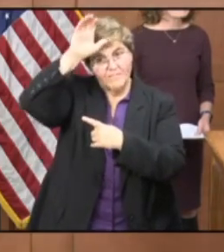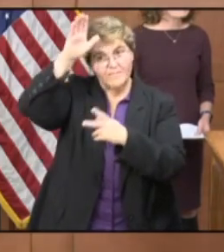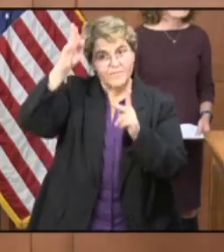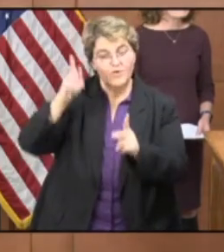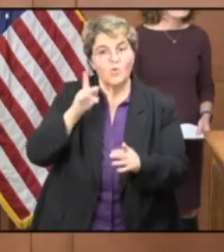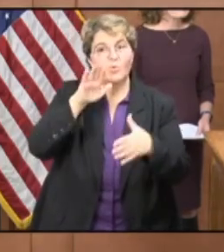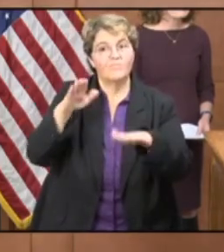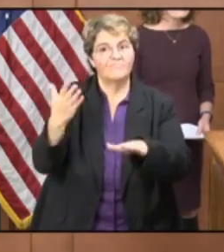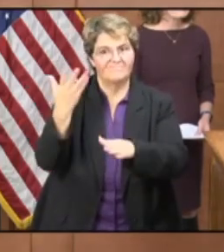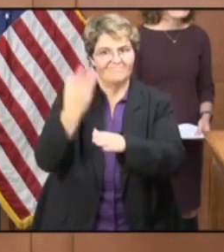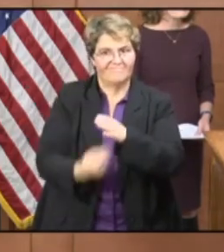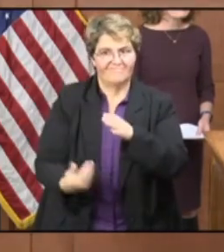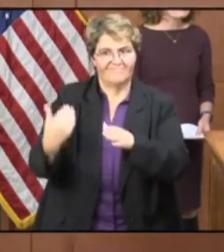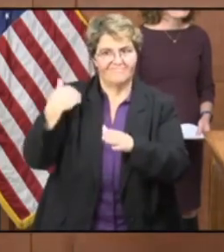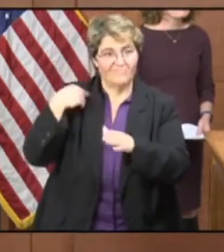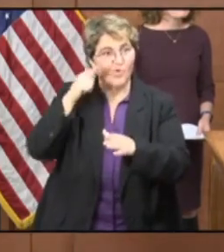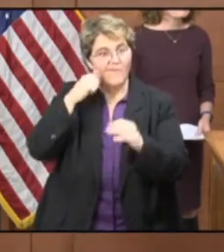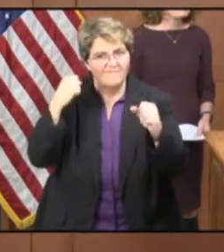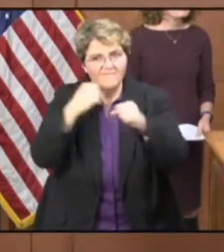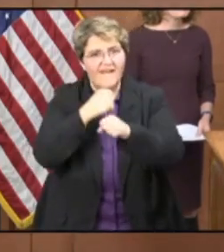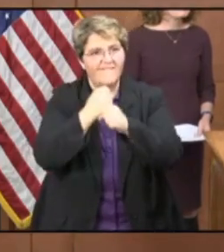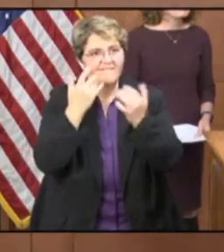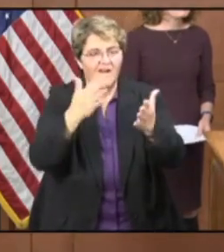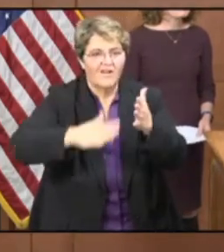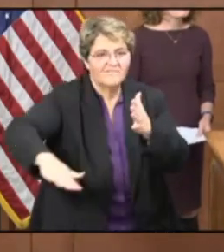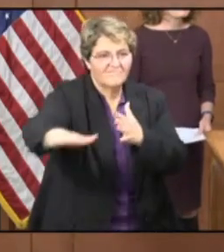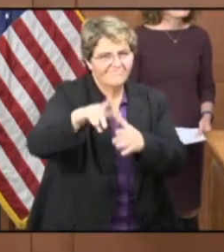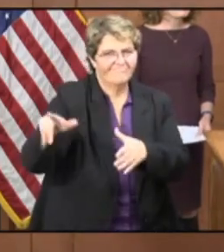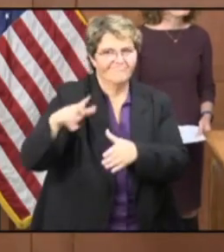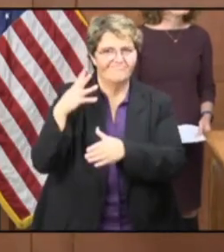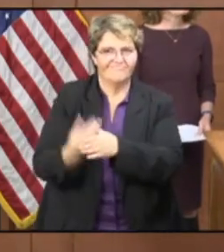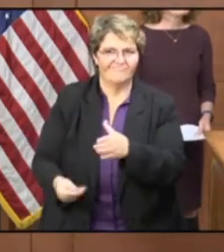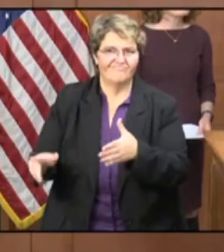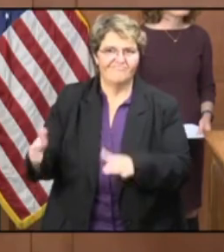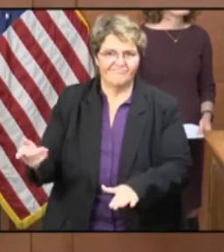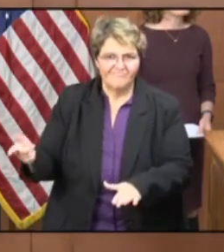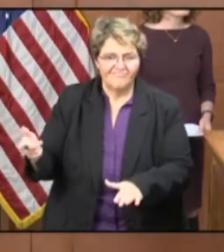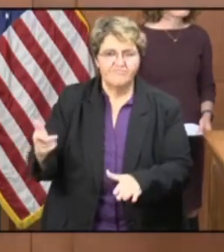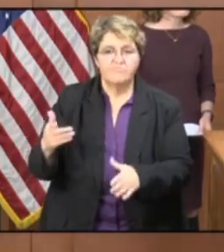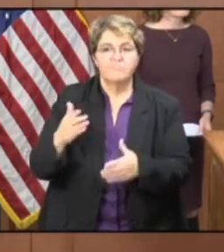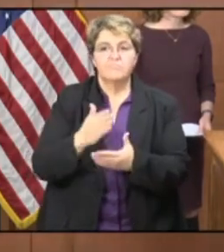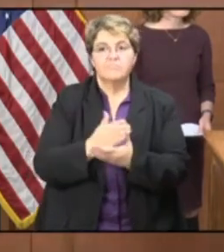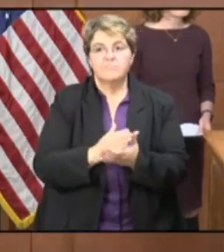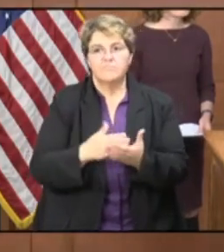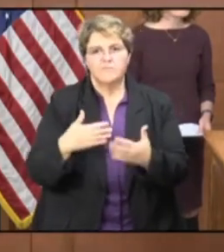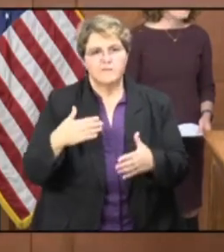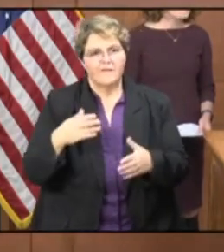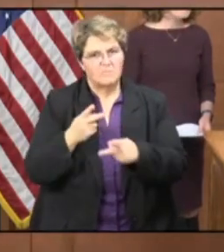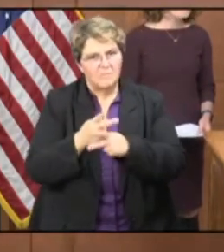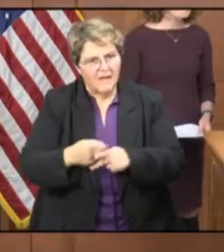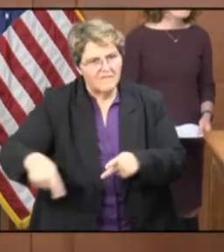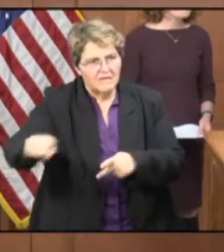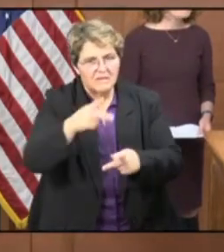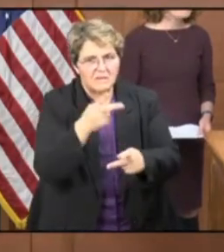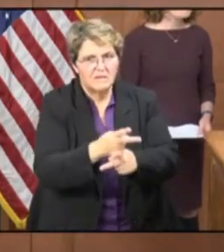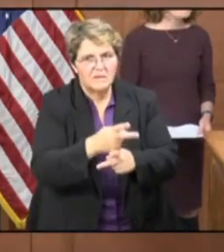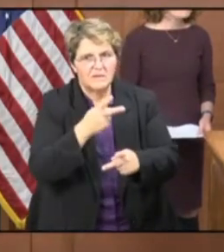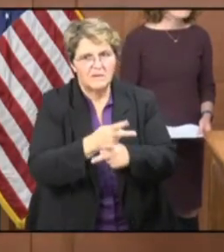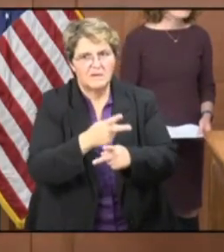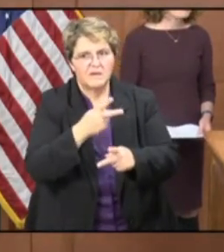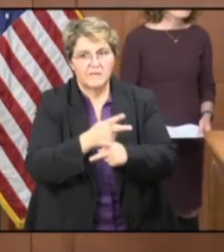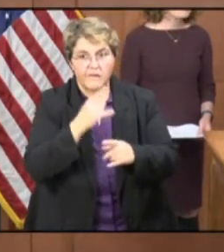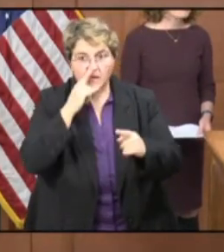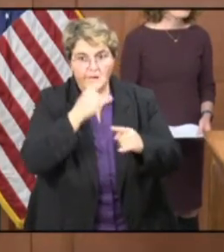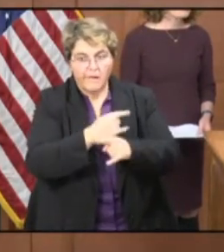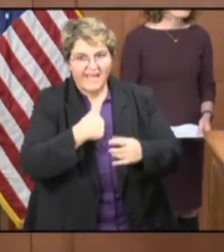tell everybody, for God's sake, be careful. It's just ironic to me that I was here just a couple of months ago